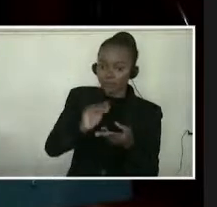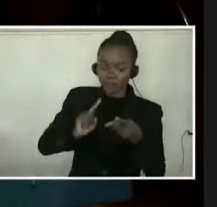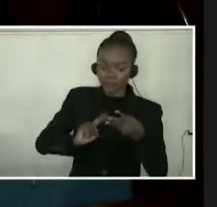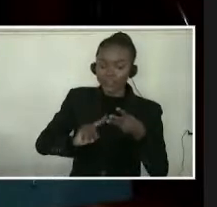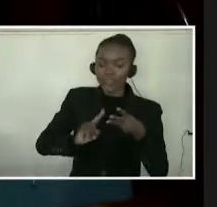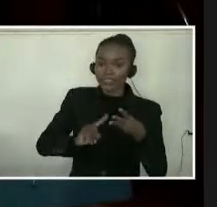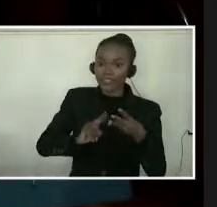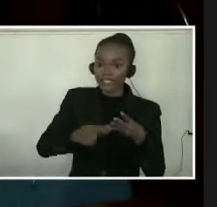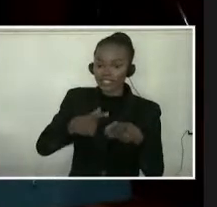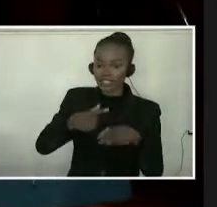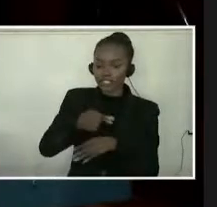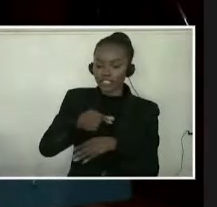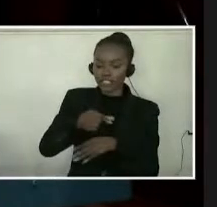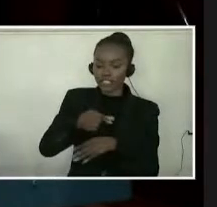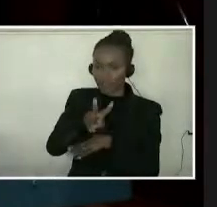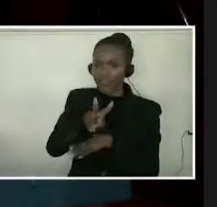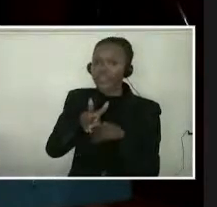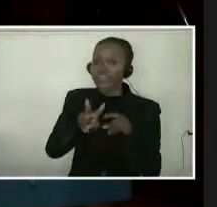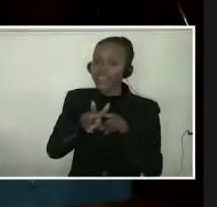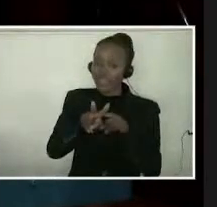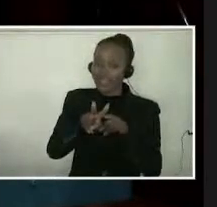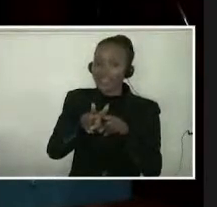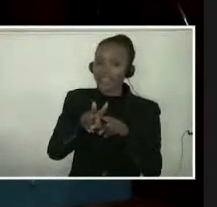side a chairperson